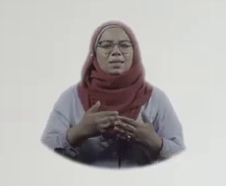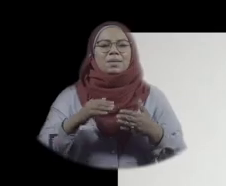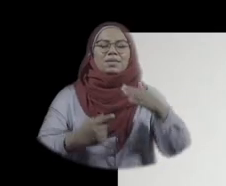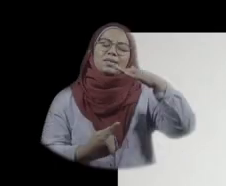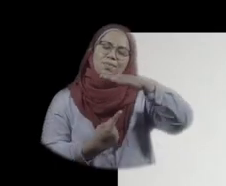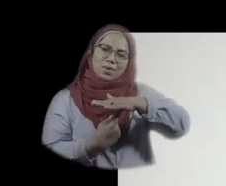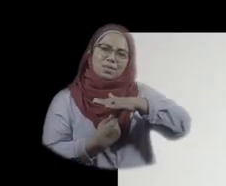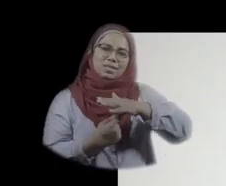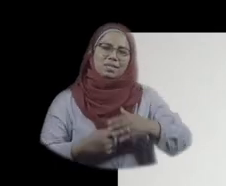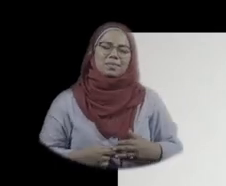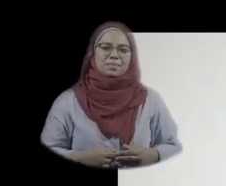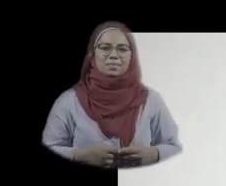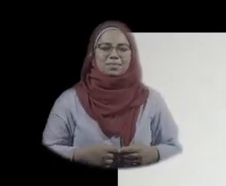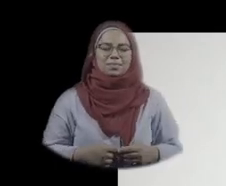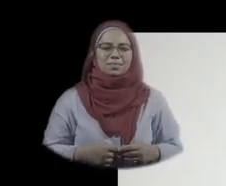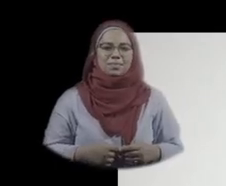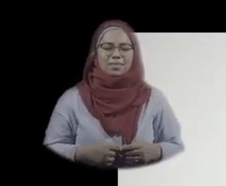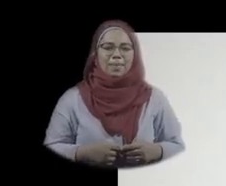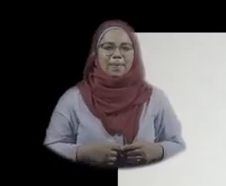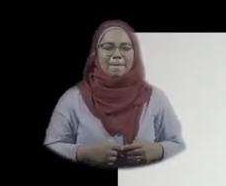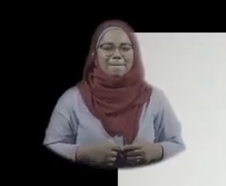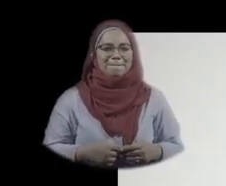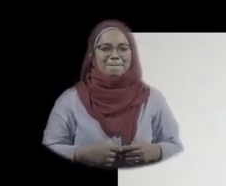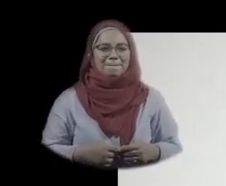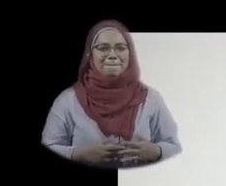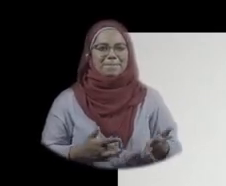to do that is the most important thing. Courage.